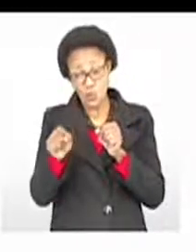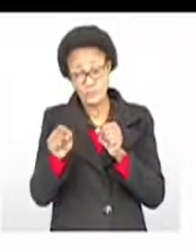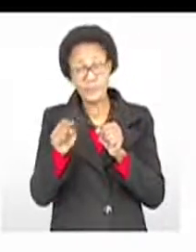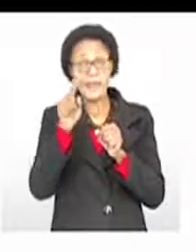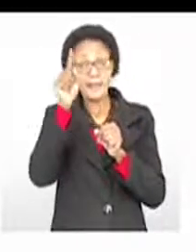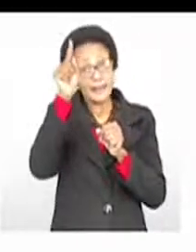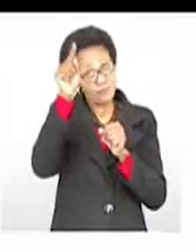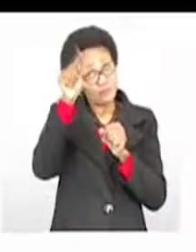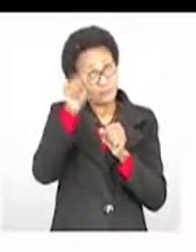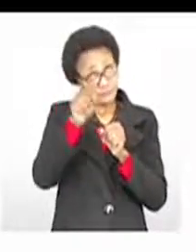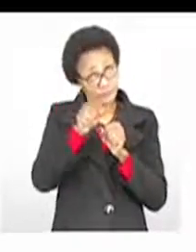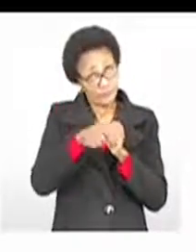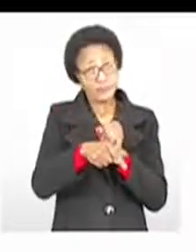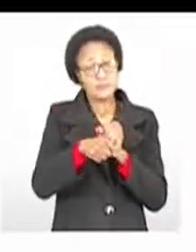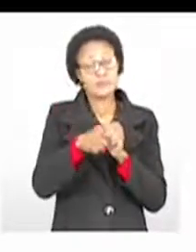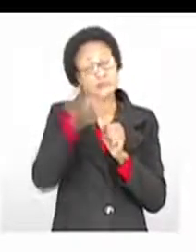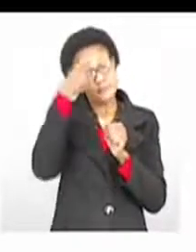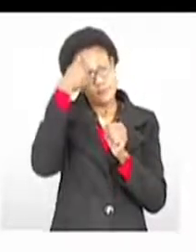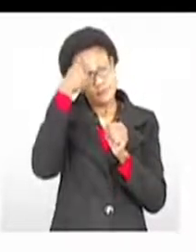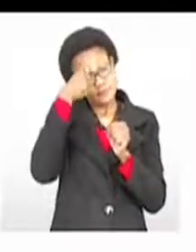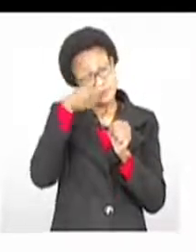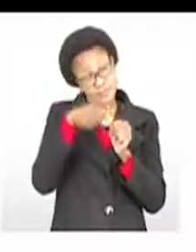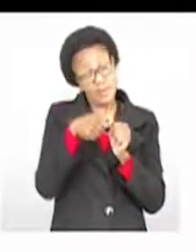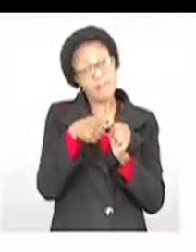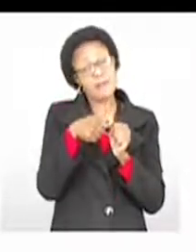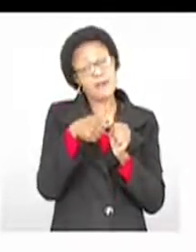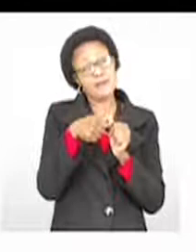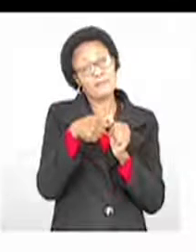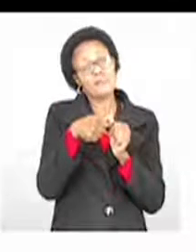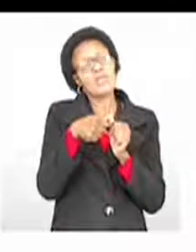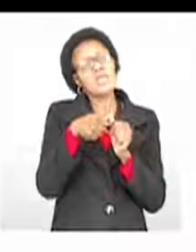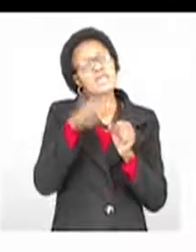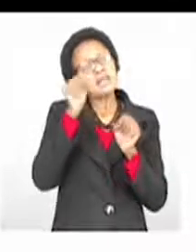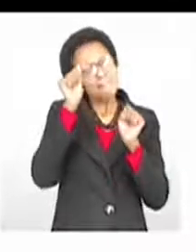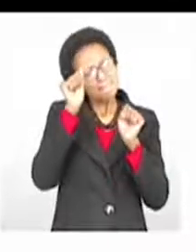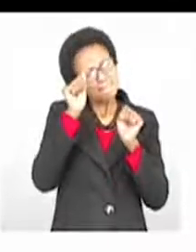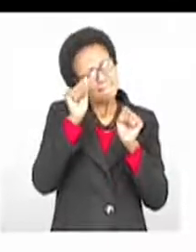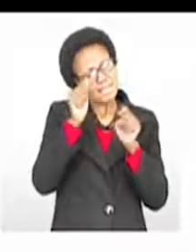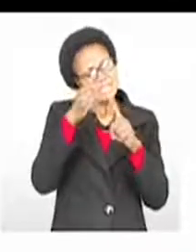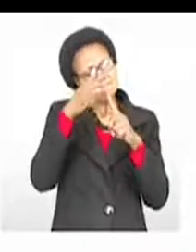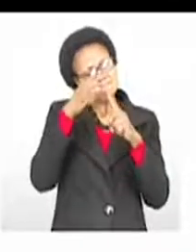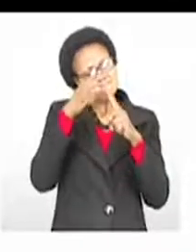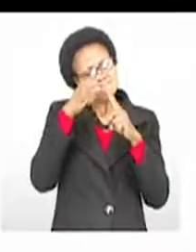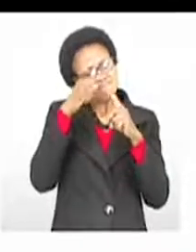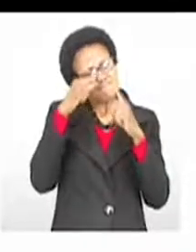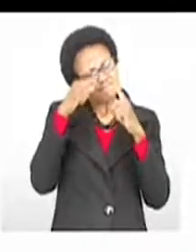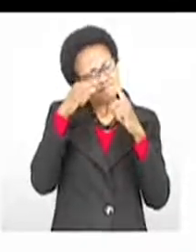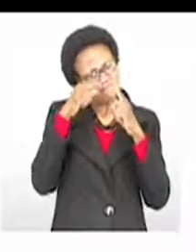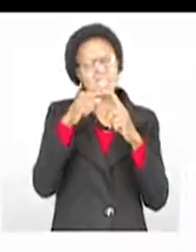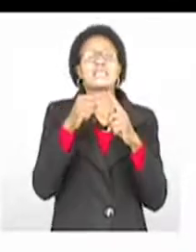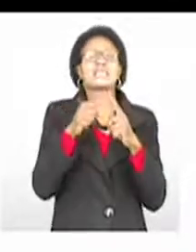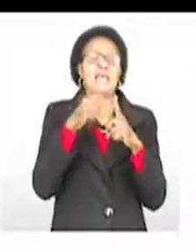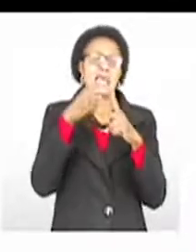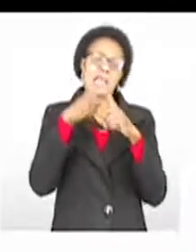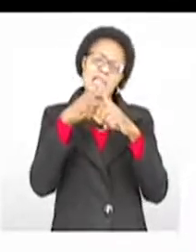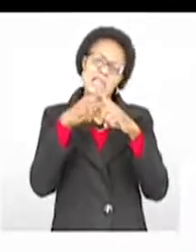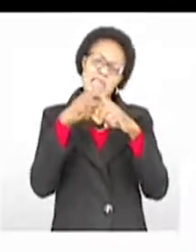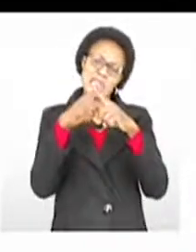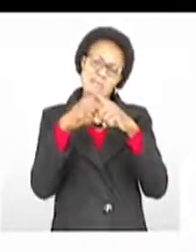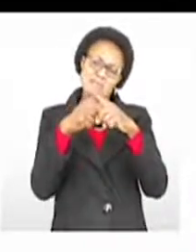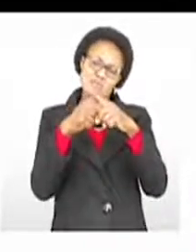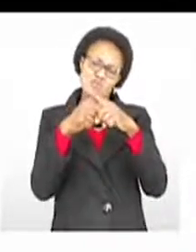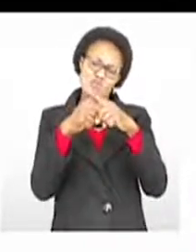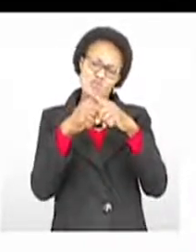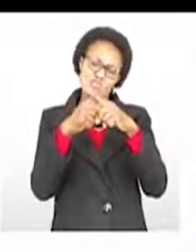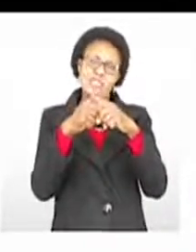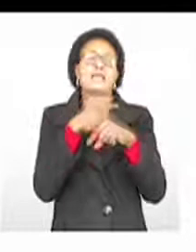crisscross. Remember, they need to meet in the middle. Otherwise, it's no longer an X, but just a funny